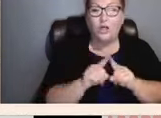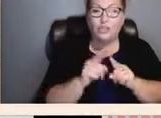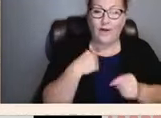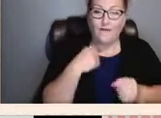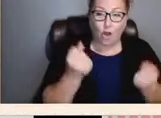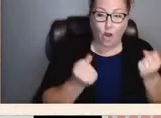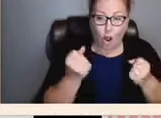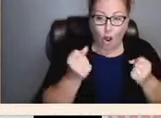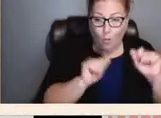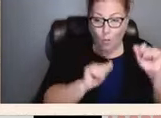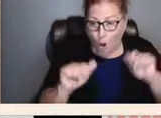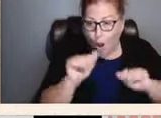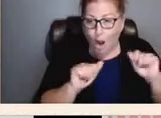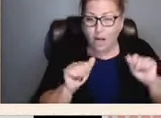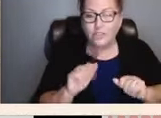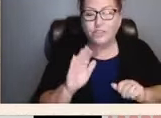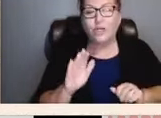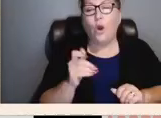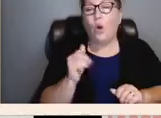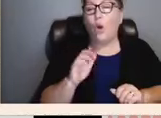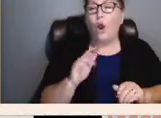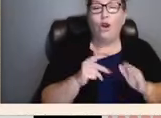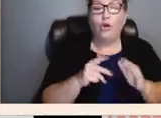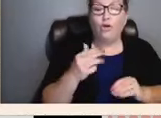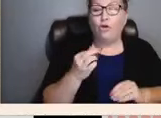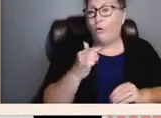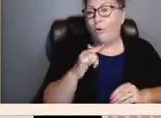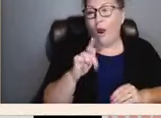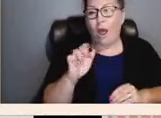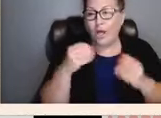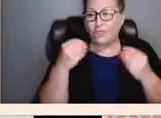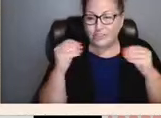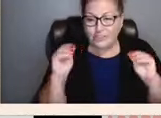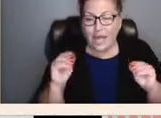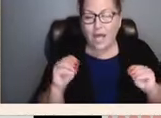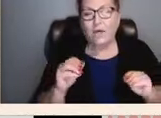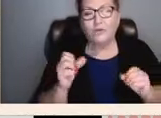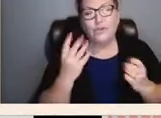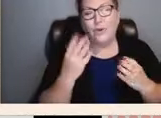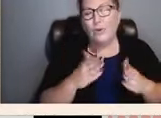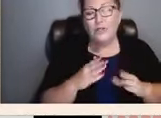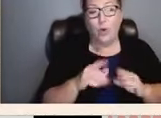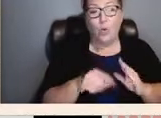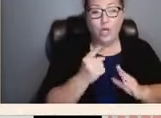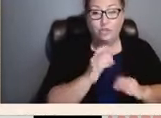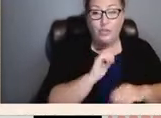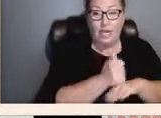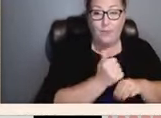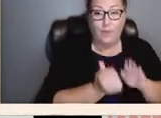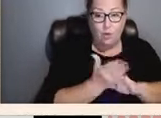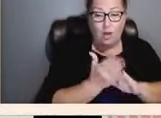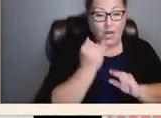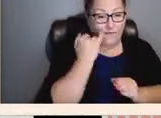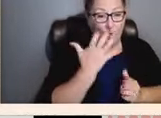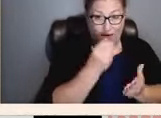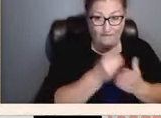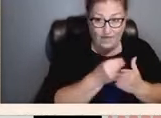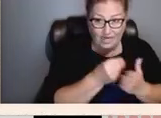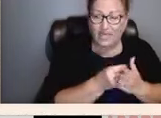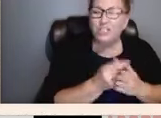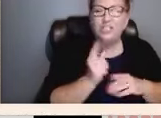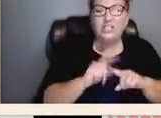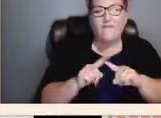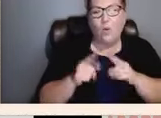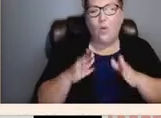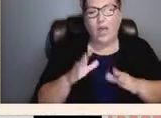your traditional garage sales. There's so many ways. Once you get this up and running, if you want funding, just different ways you can look